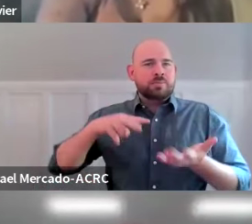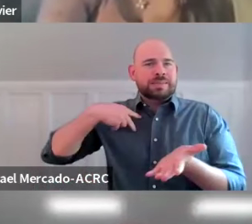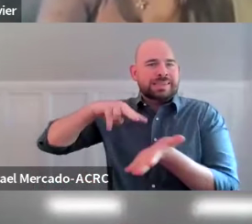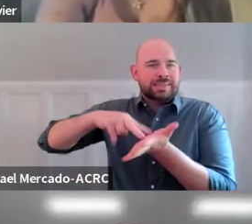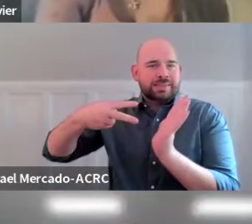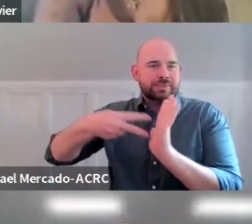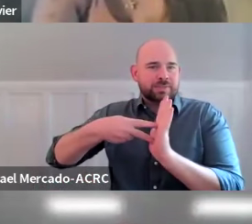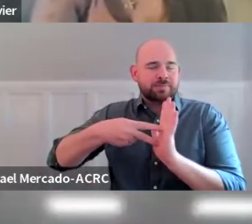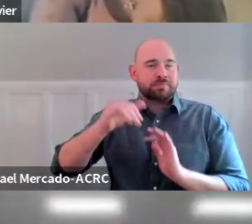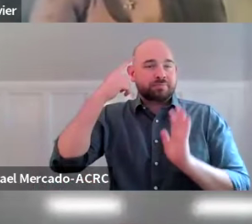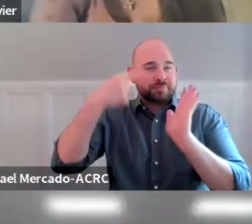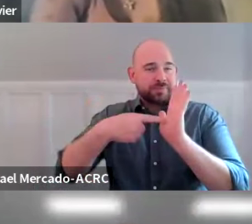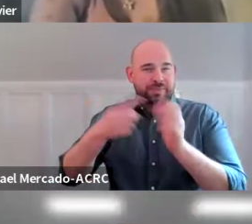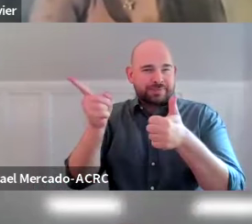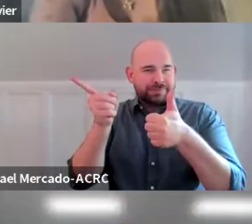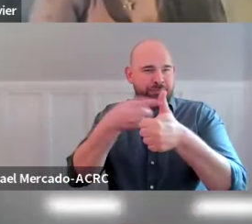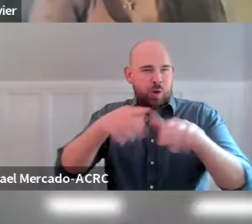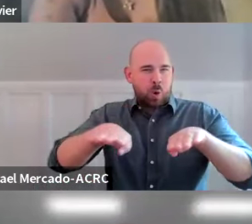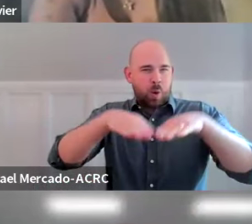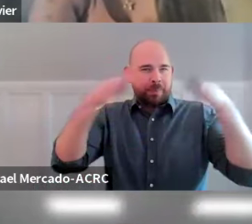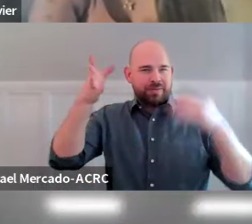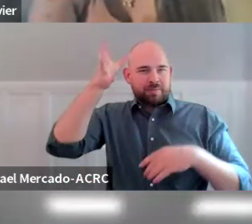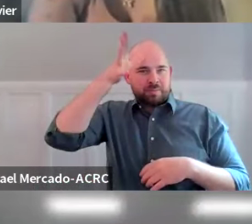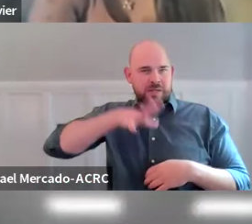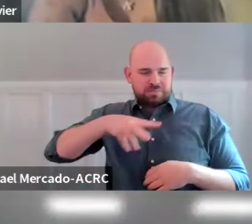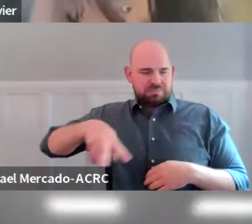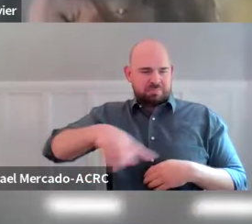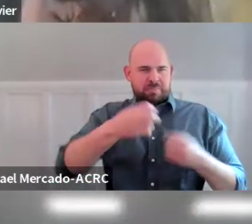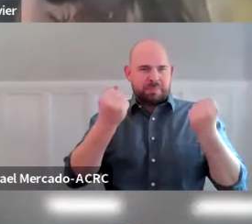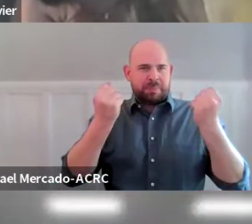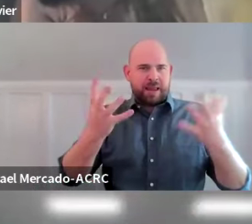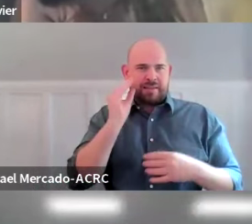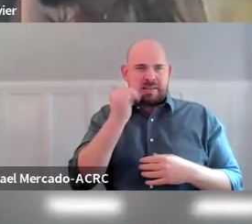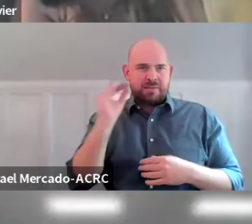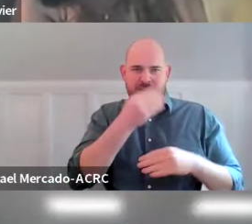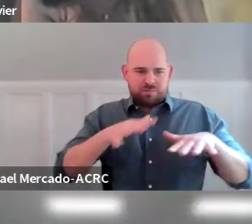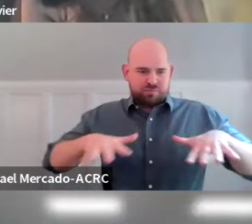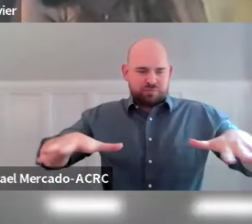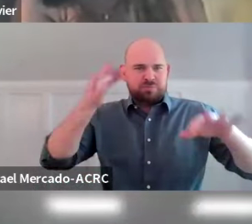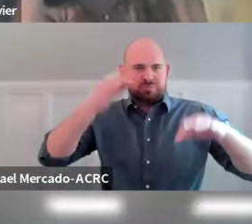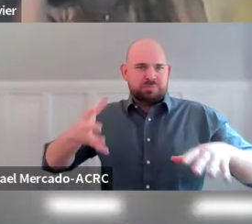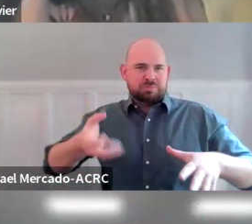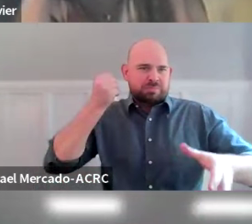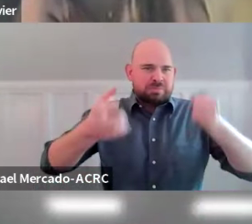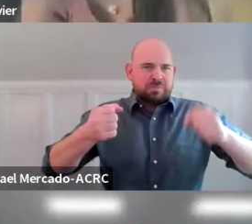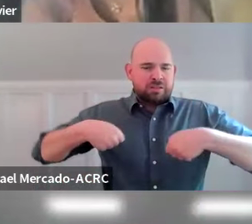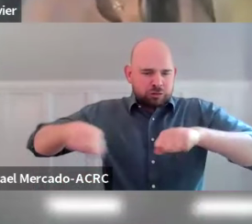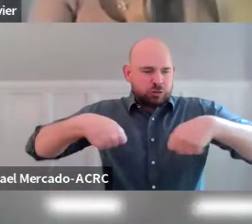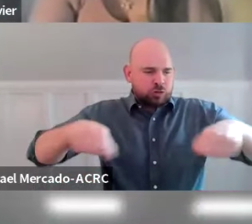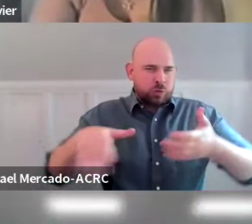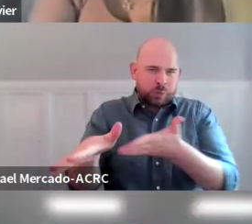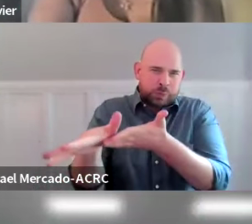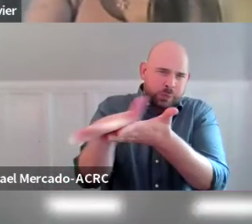expressions and body movements to express emotion and meaning. So when the man first opened, he was talking